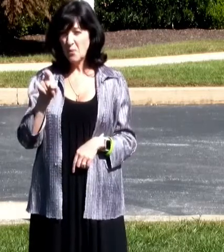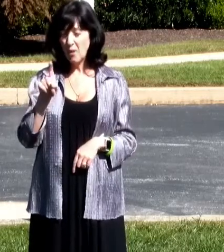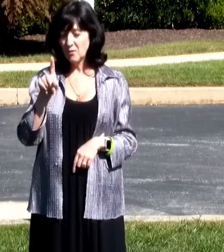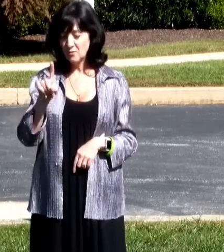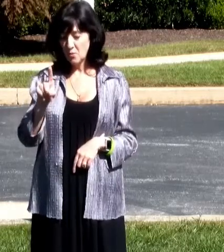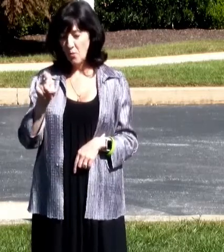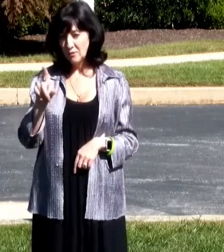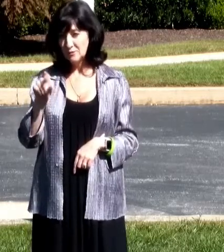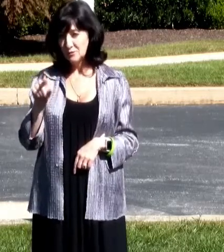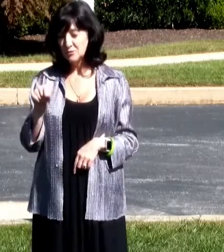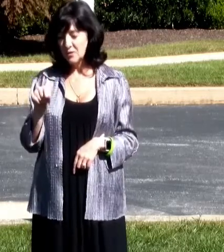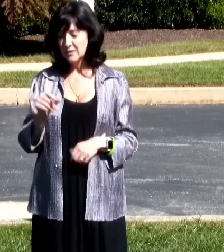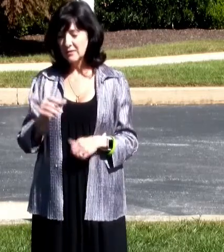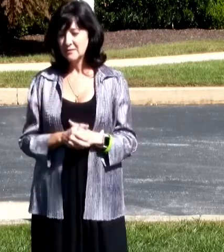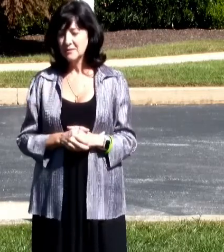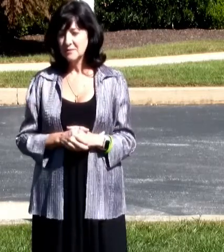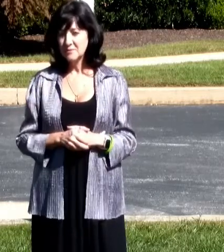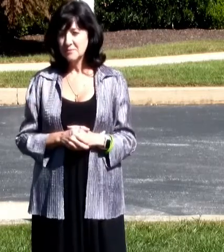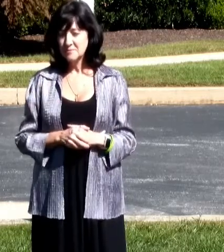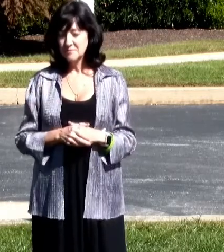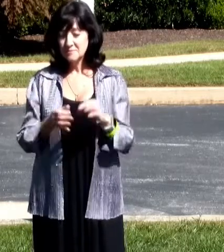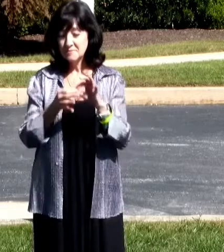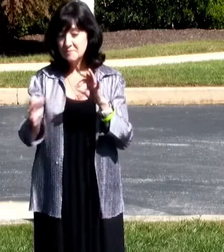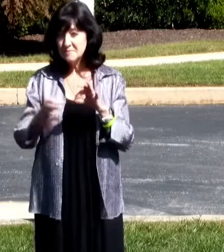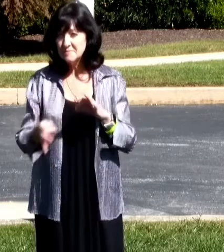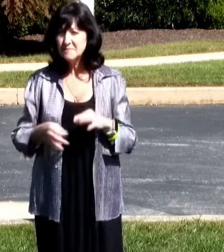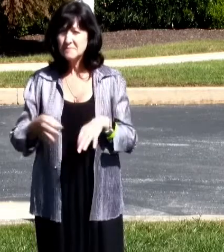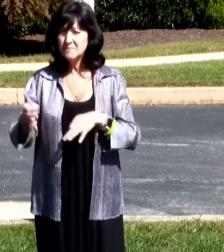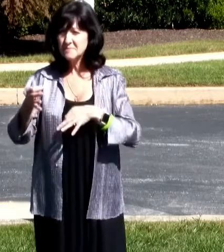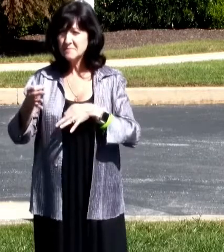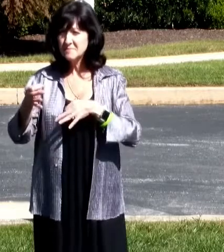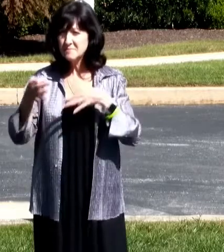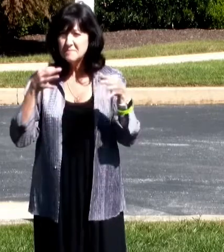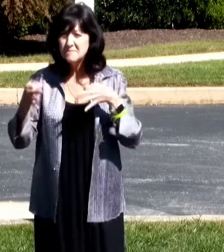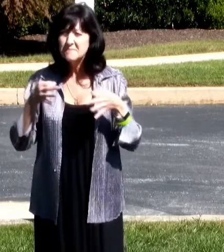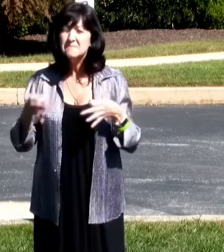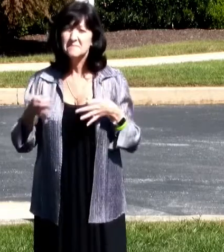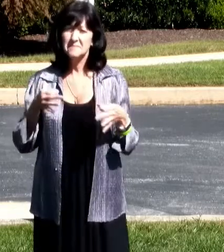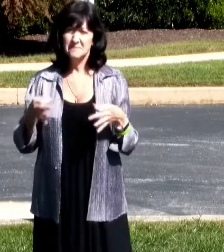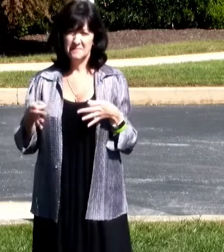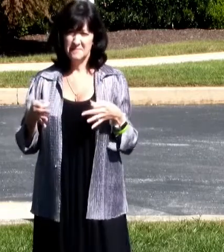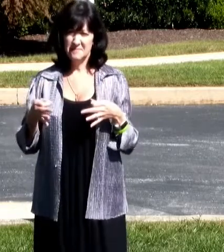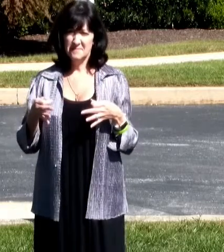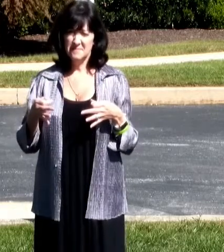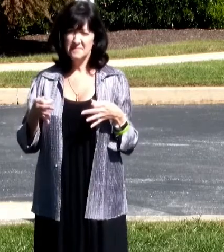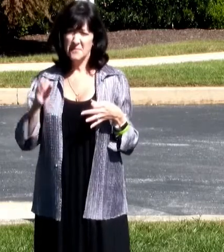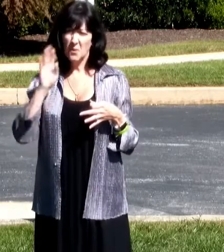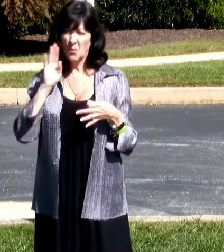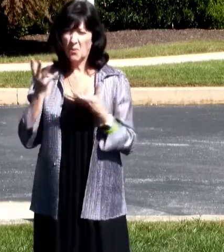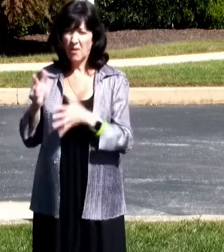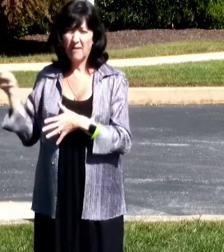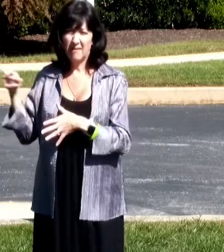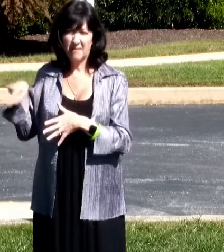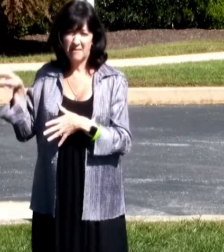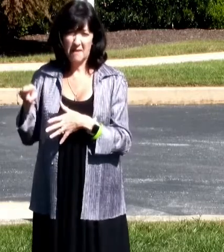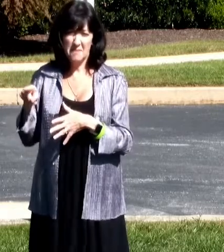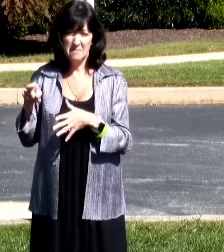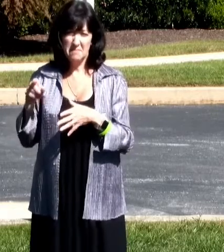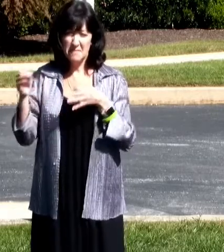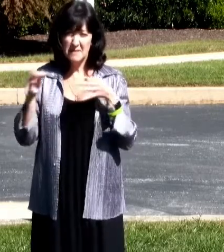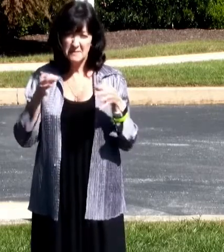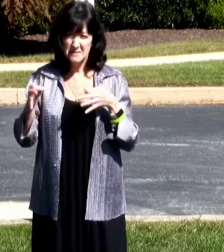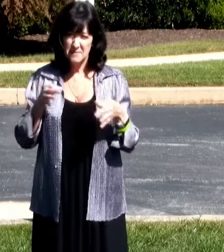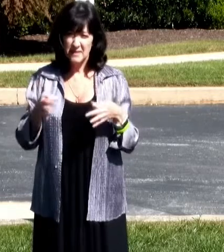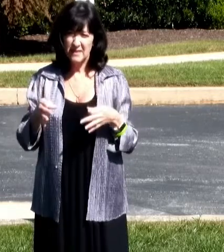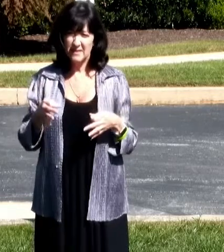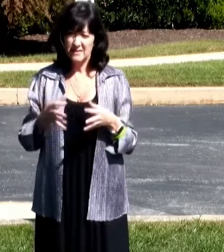going to leave most of the explanations over to the sponsors who've done really tremendous work on the bill. And as I think